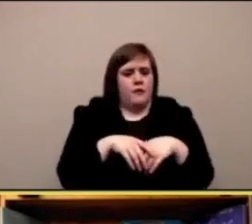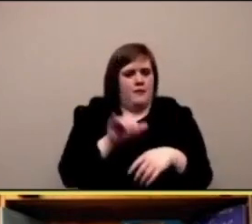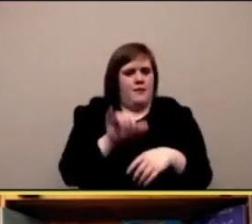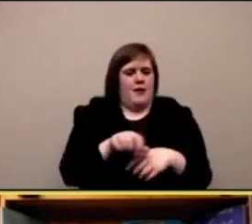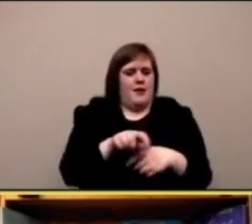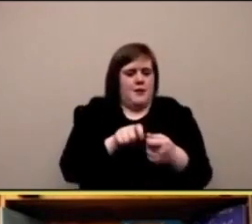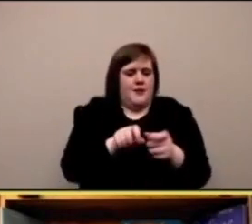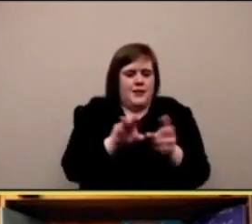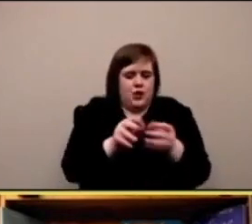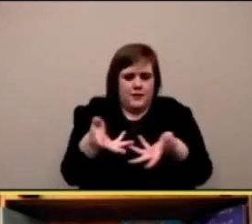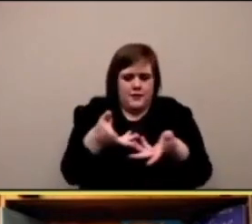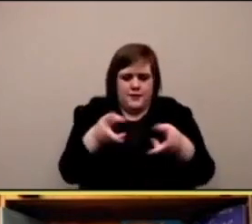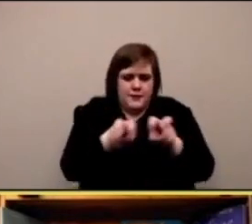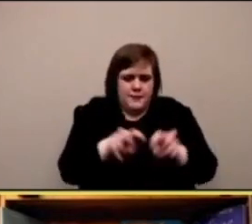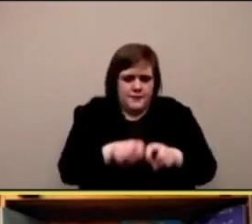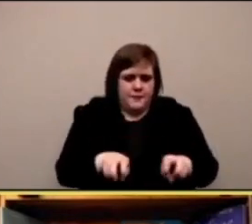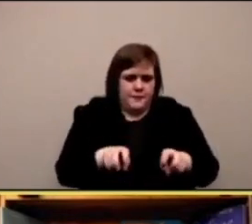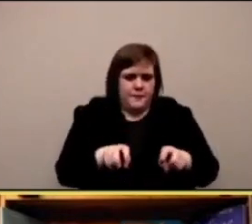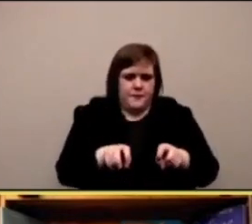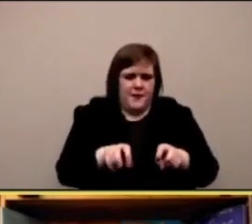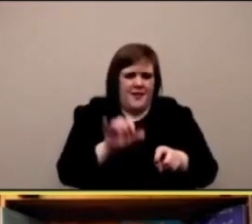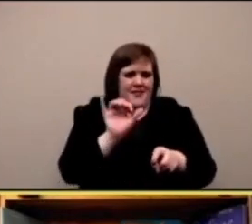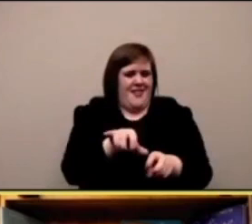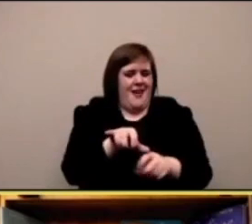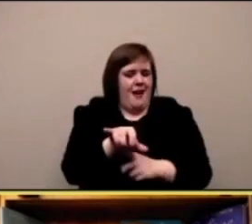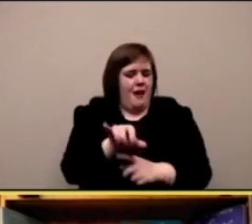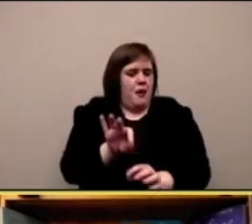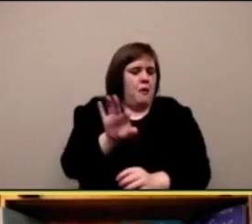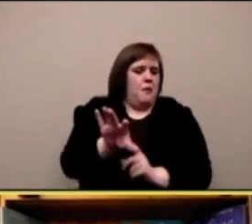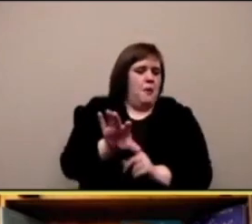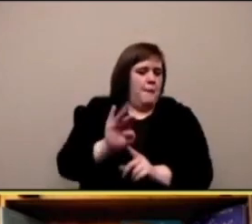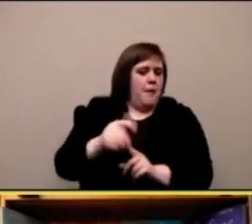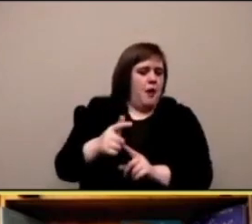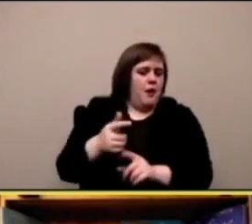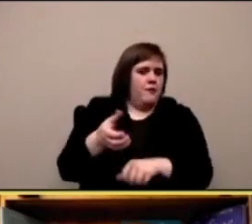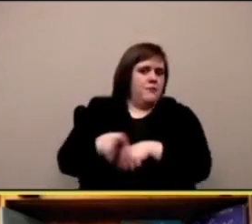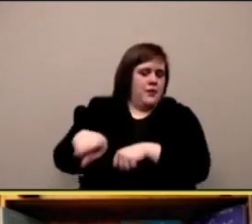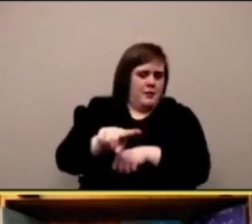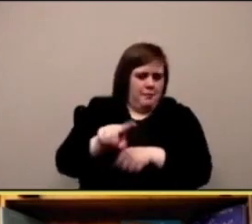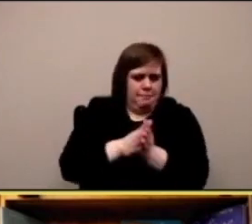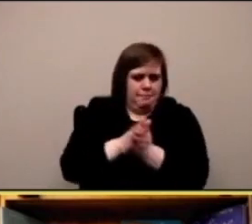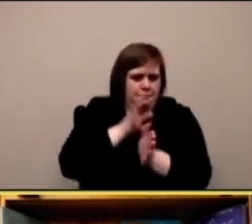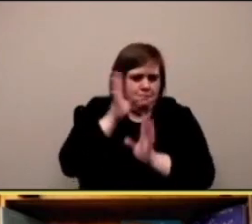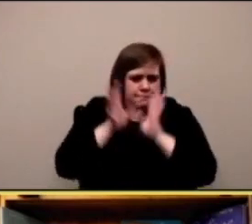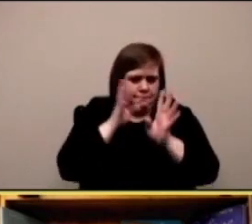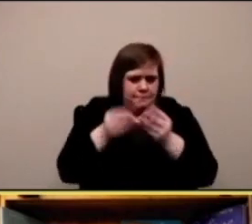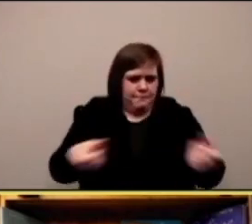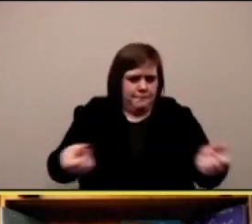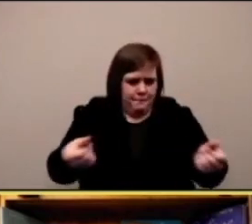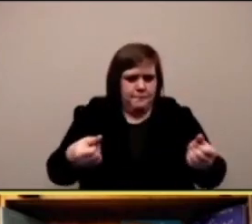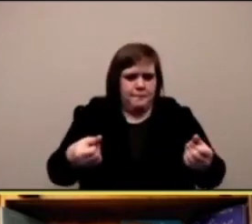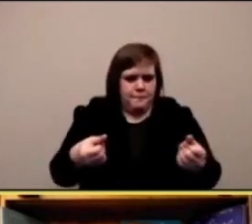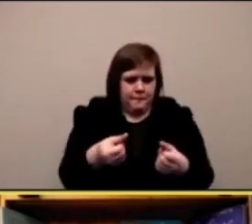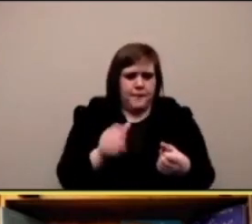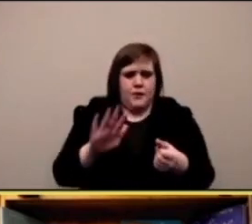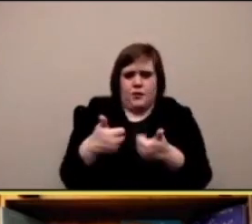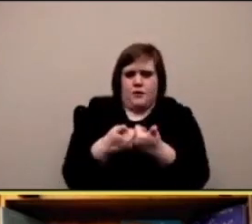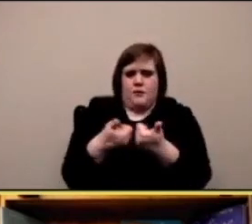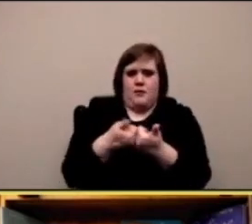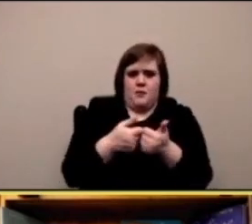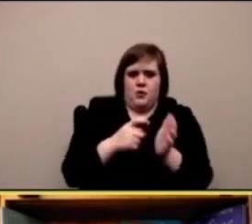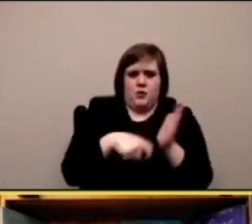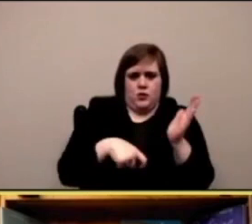that session. So that in particular was very instrumental, like just being able to solve any issue that they found in their games on